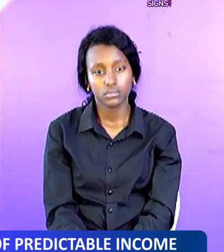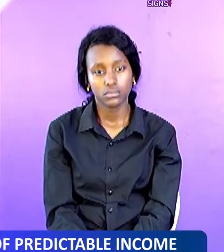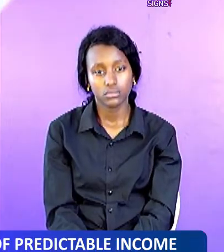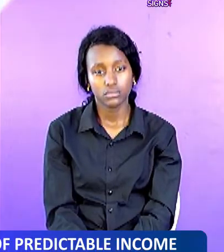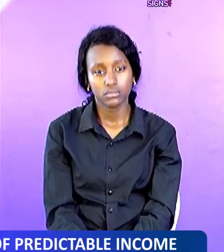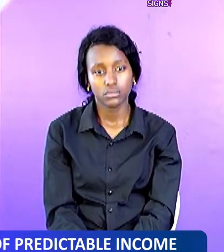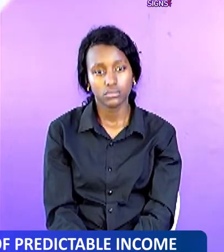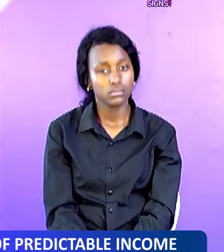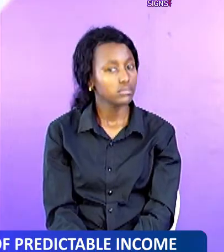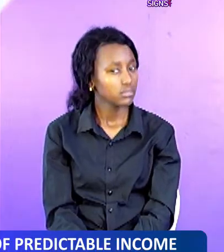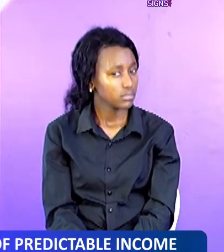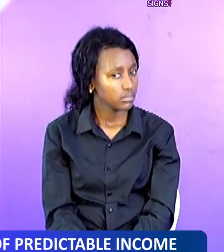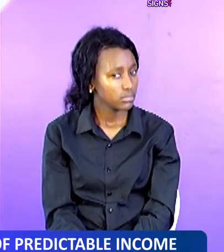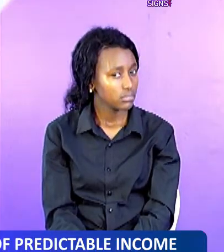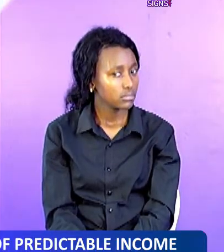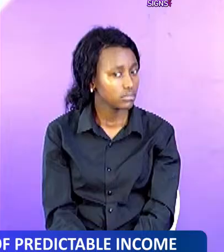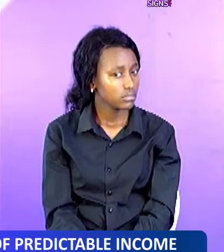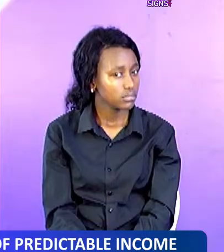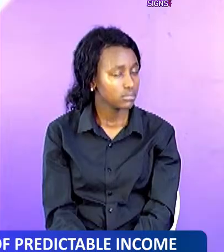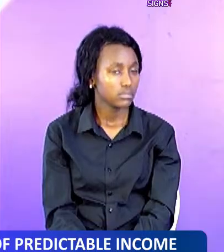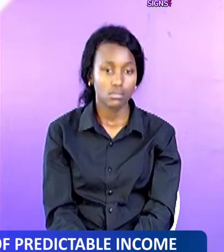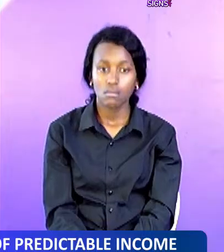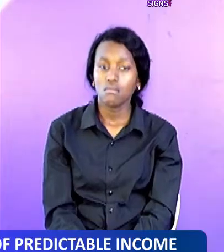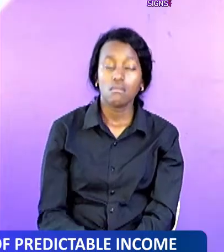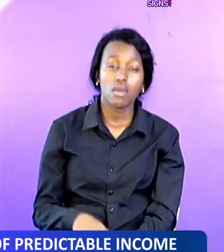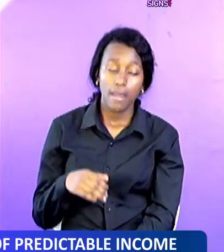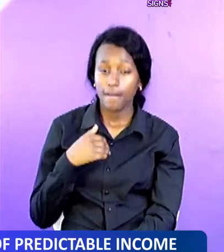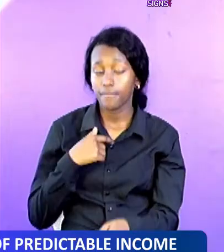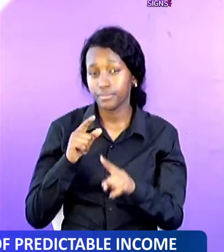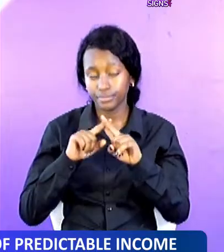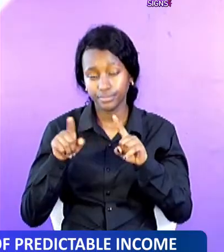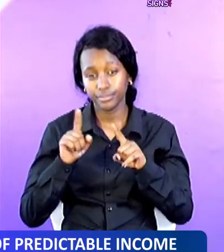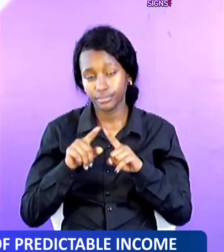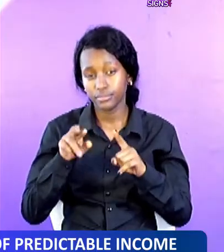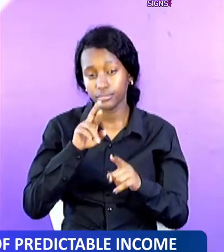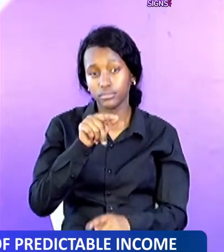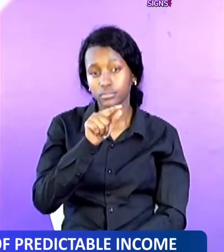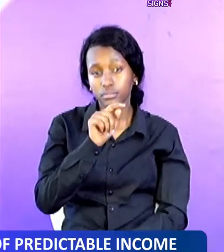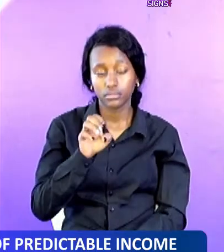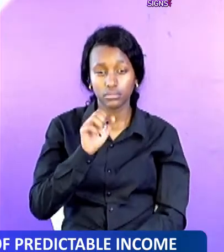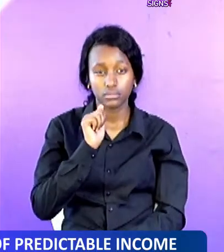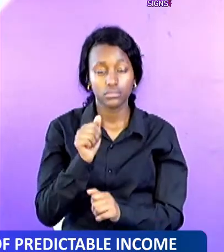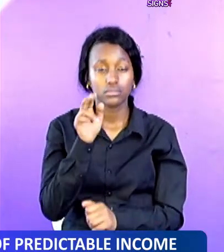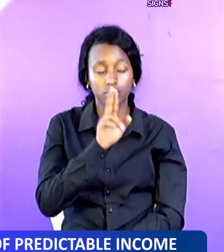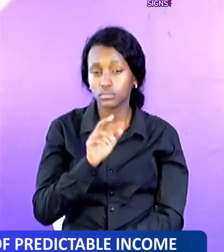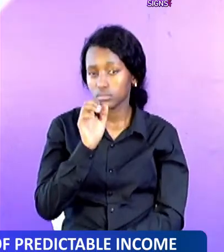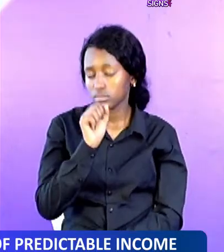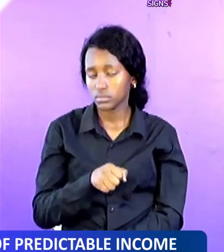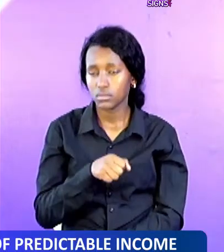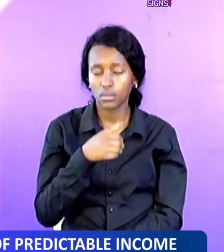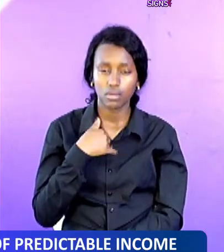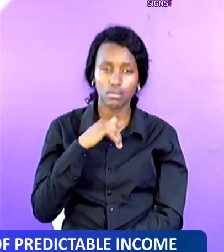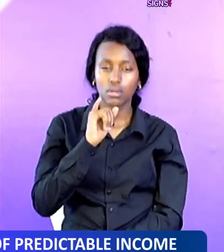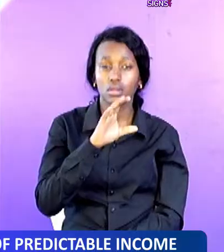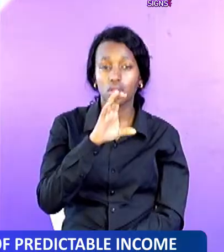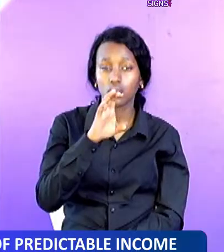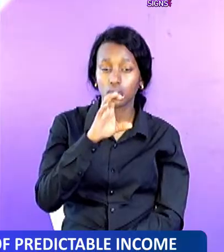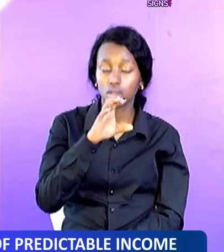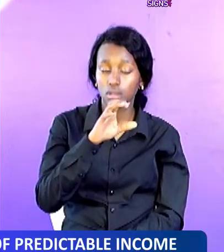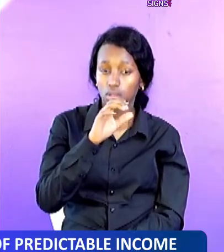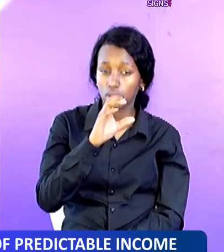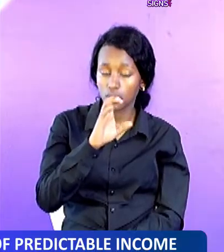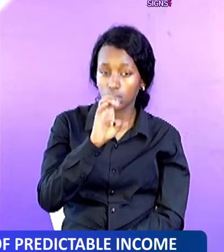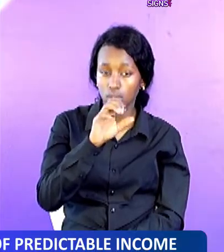Aecon have an income REIT. What used to be Stanley, ICA have an income